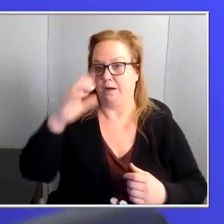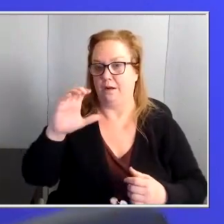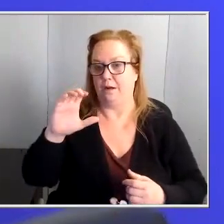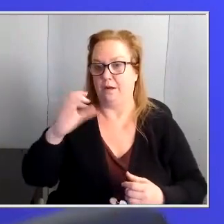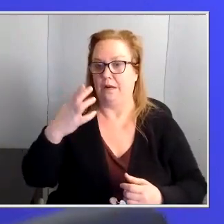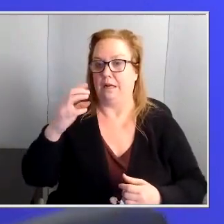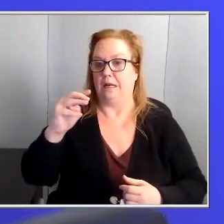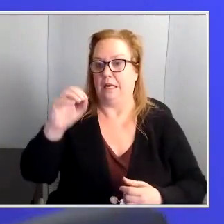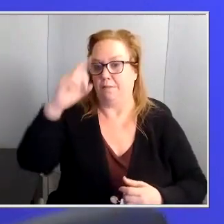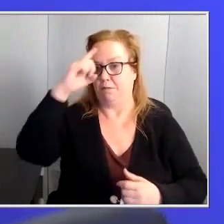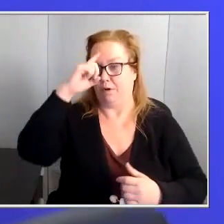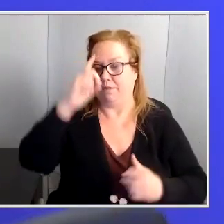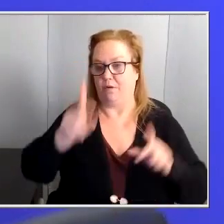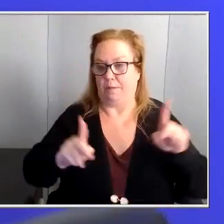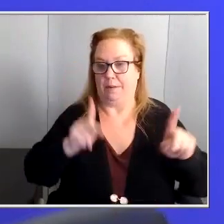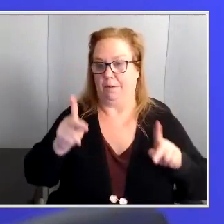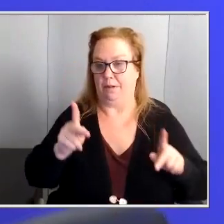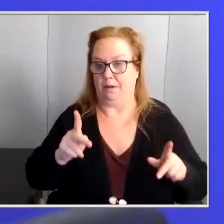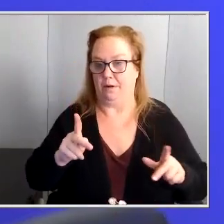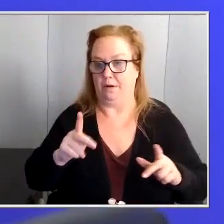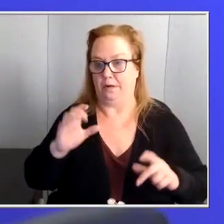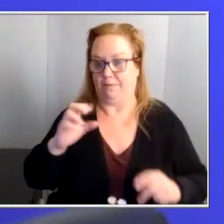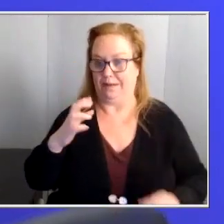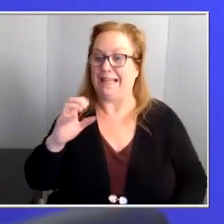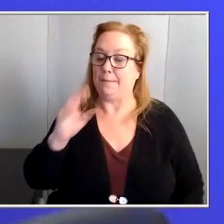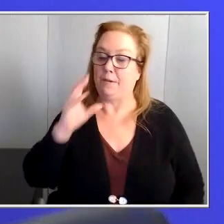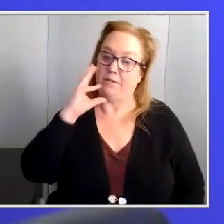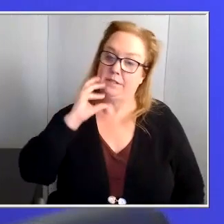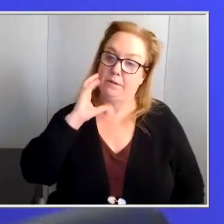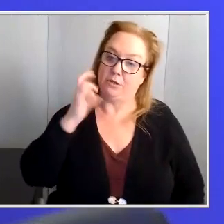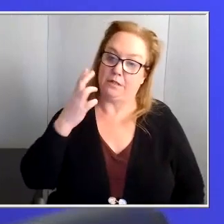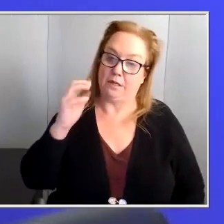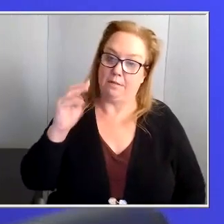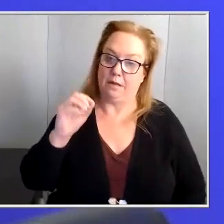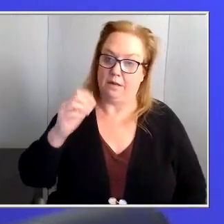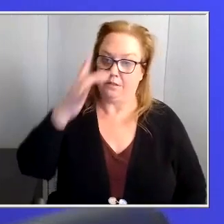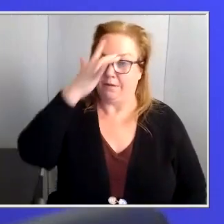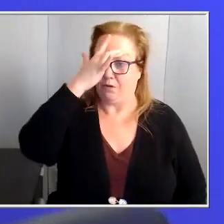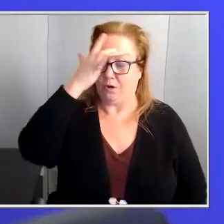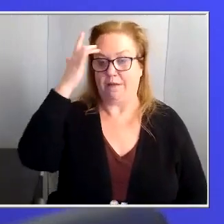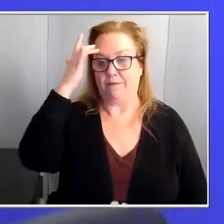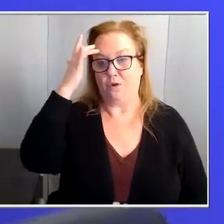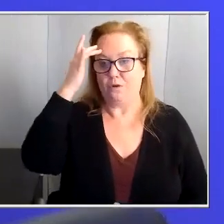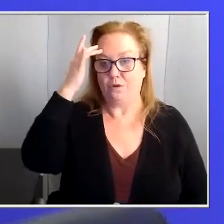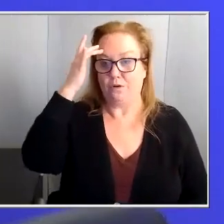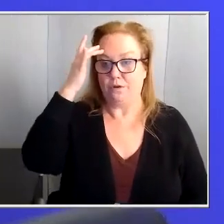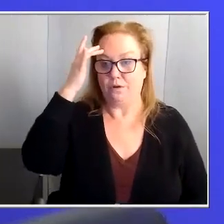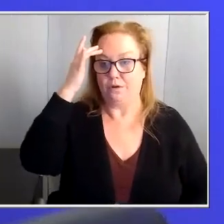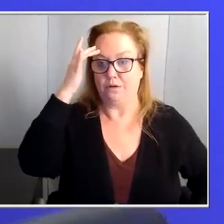chemobrain, for a lot of people who have been on chemo, is forgetfulness.